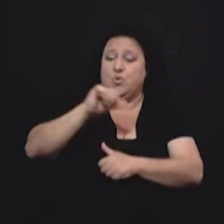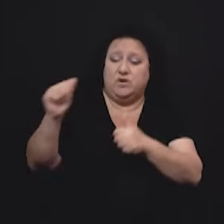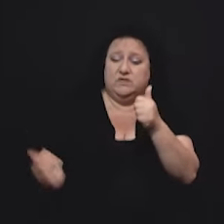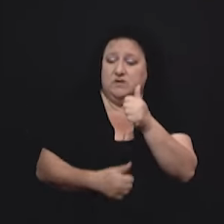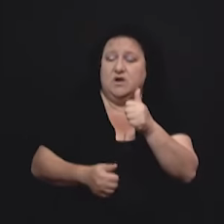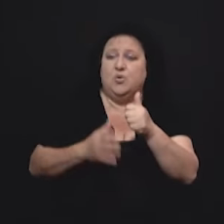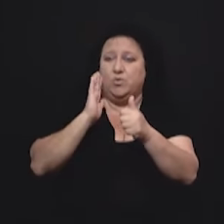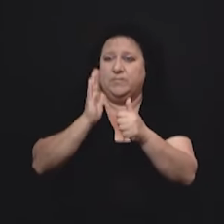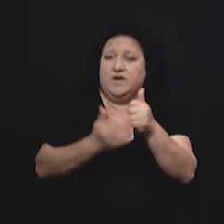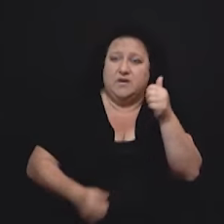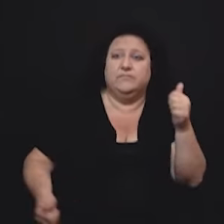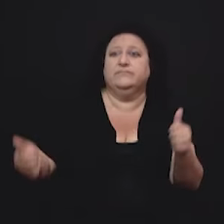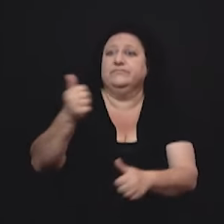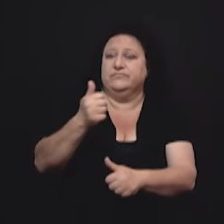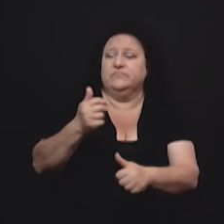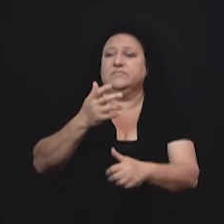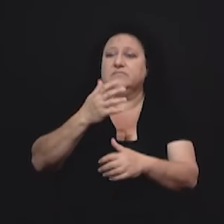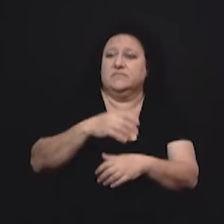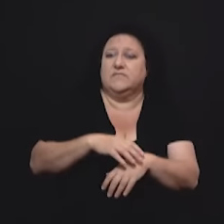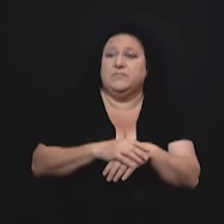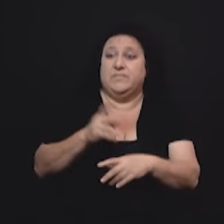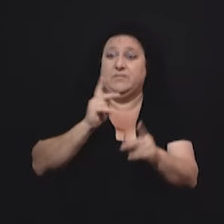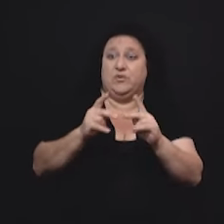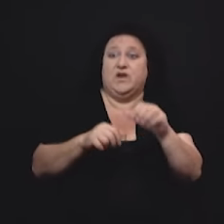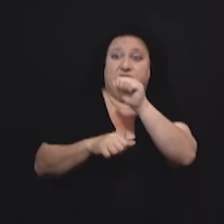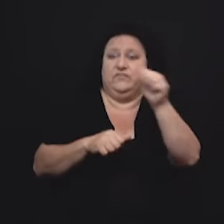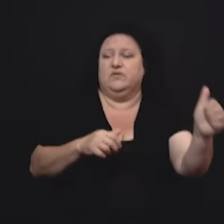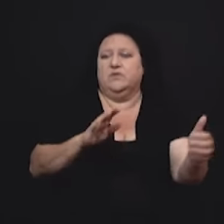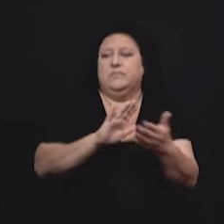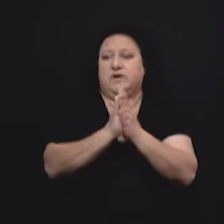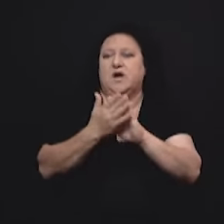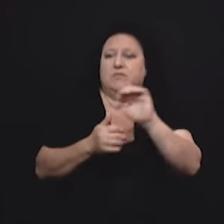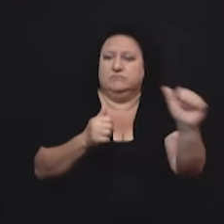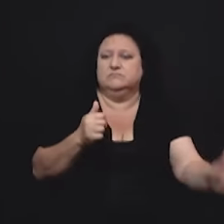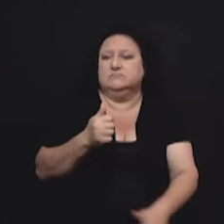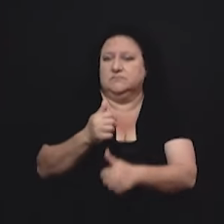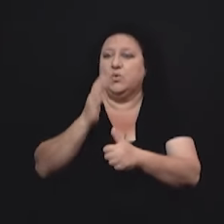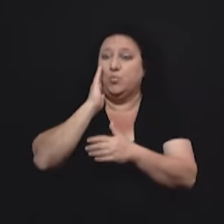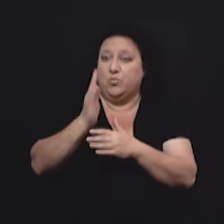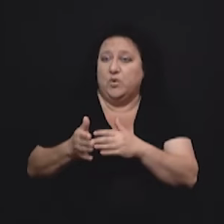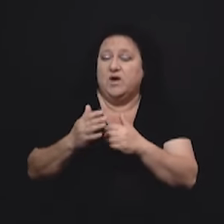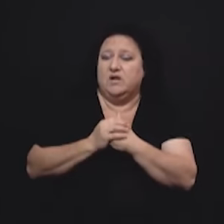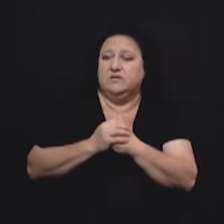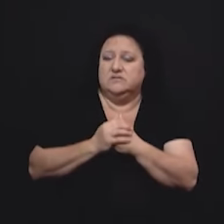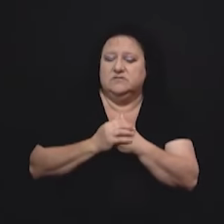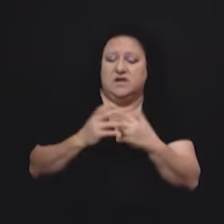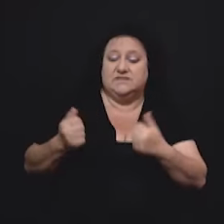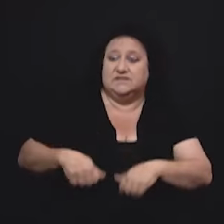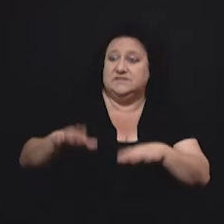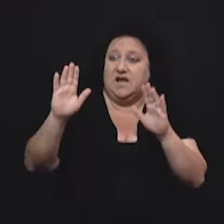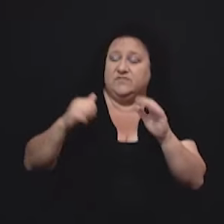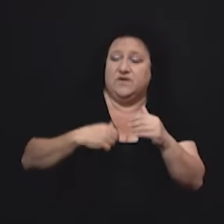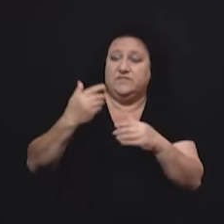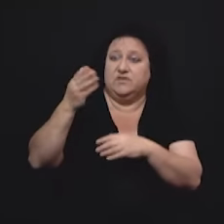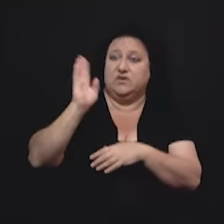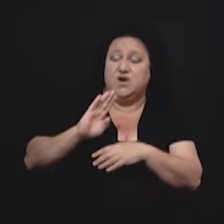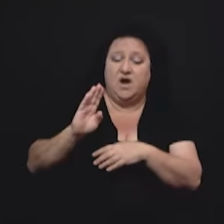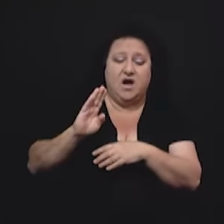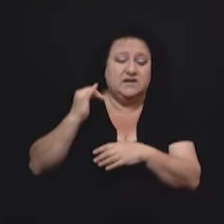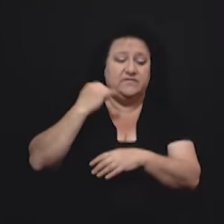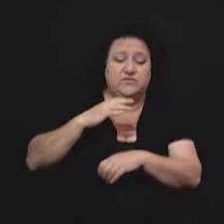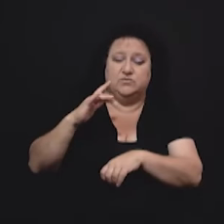first. Because they were willing to sacrifice, because they knew that their reward was in heaven. Guys, if you can touch it, it's corruptible, and